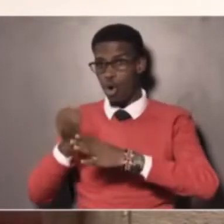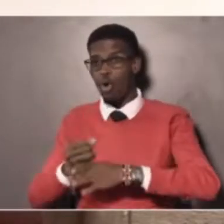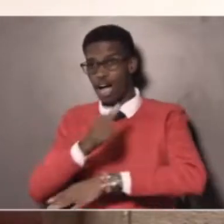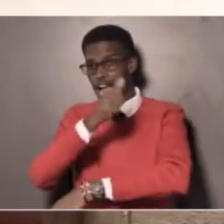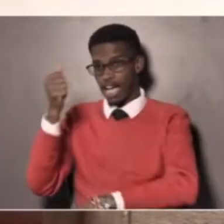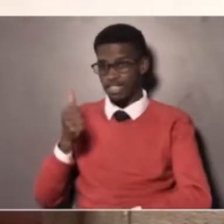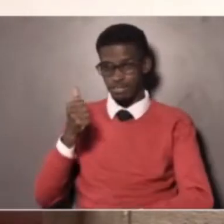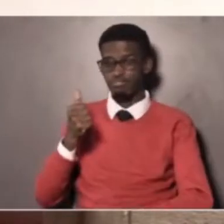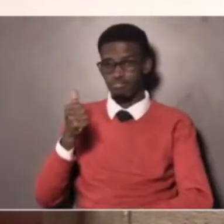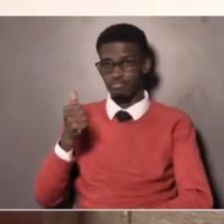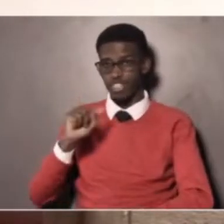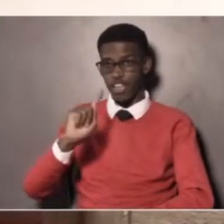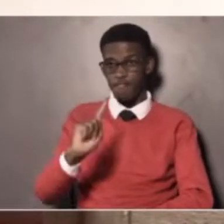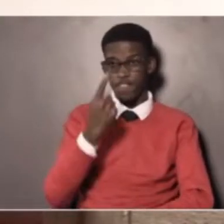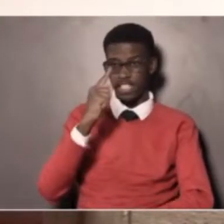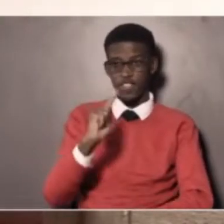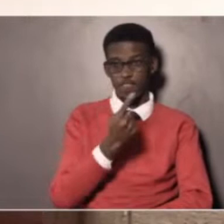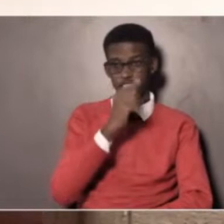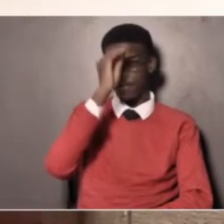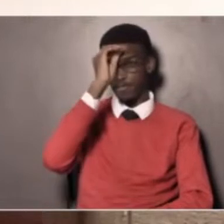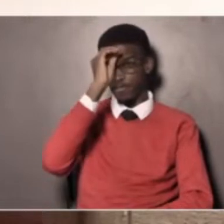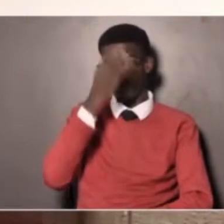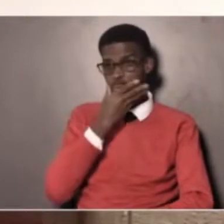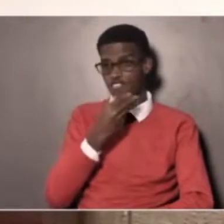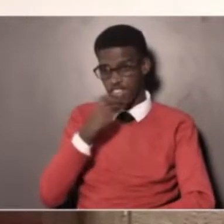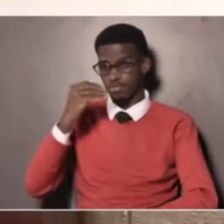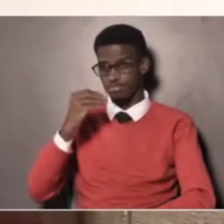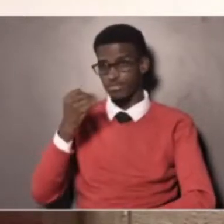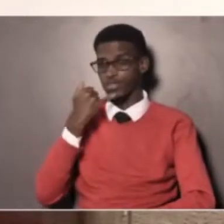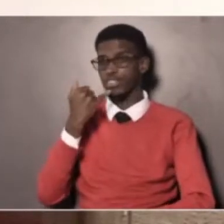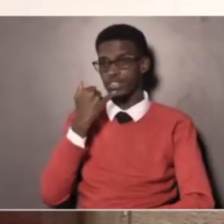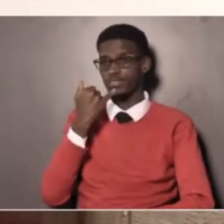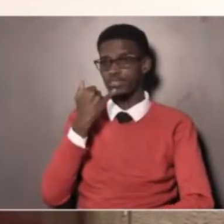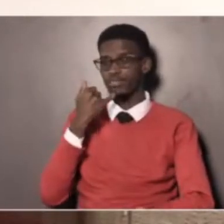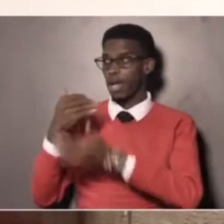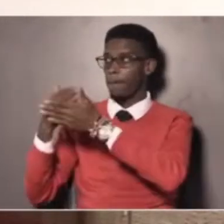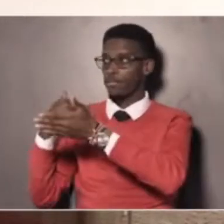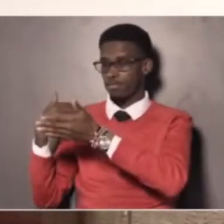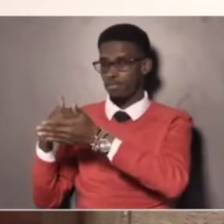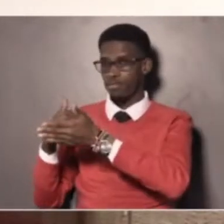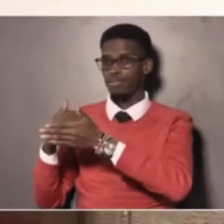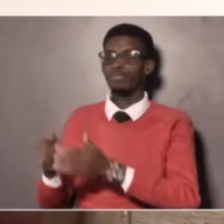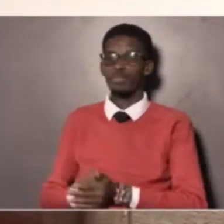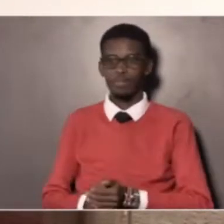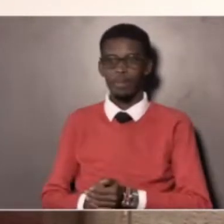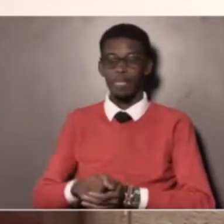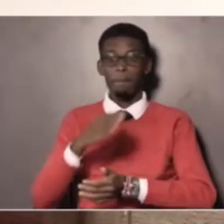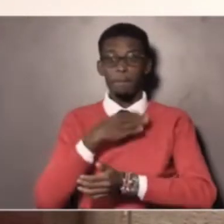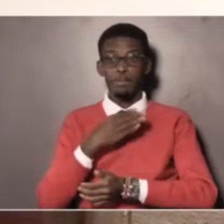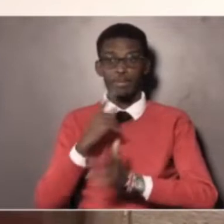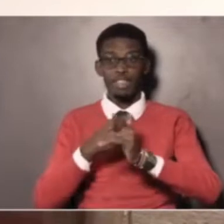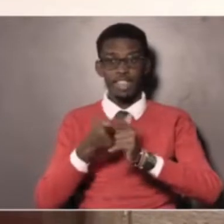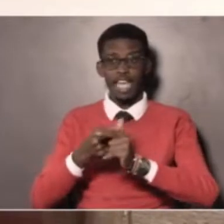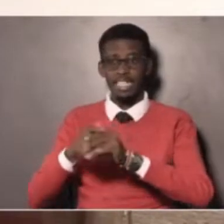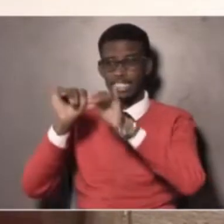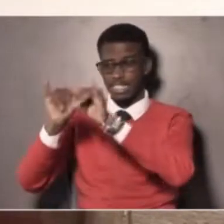who were the first forefathers of the Israelites. The bad people steered the people who lied